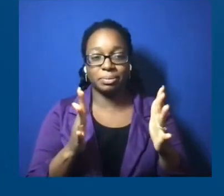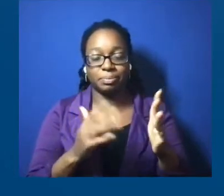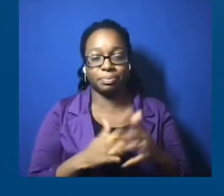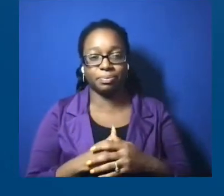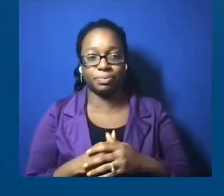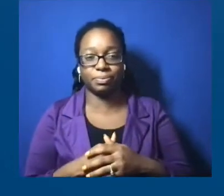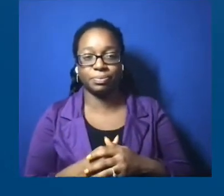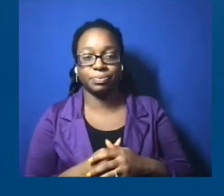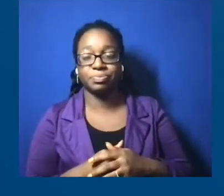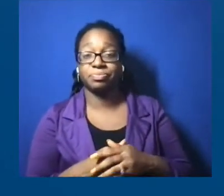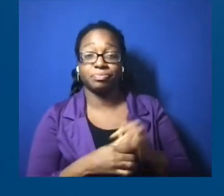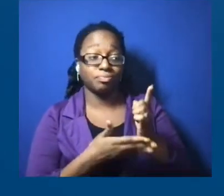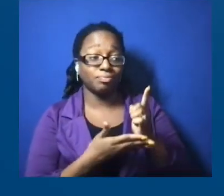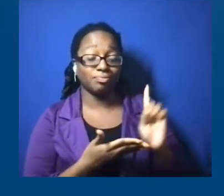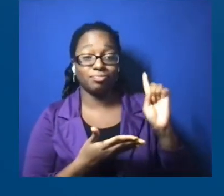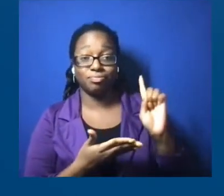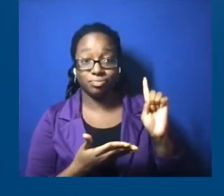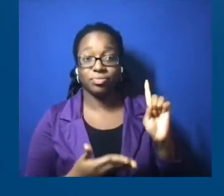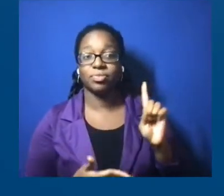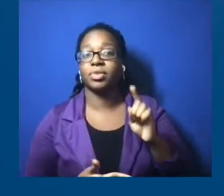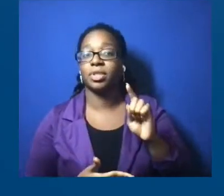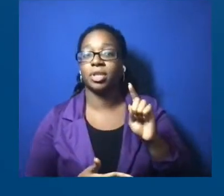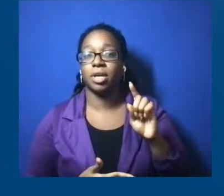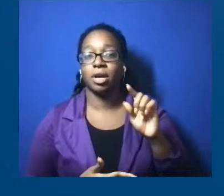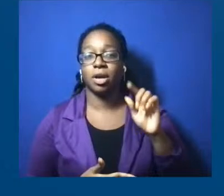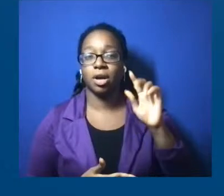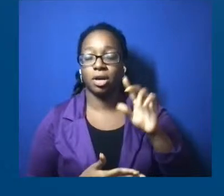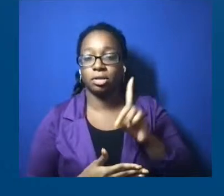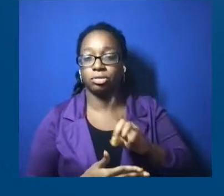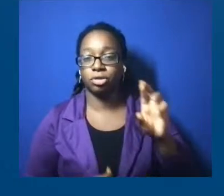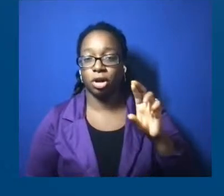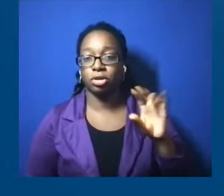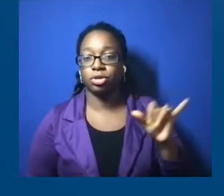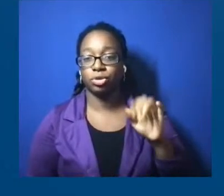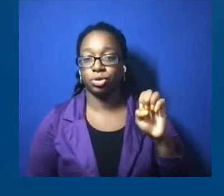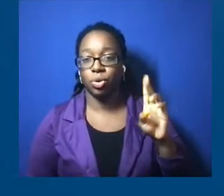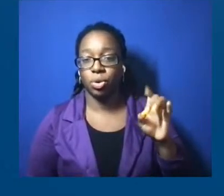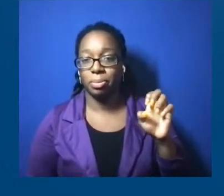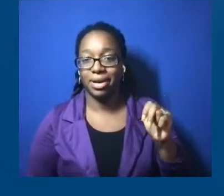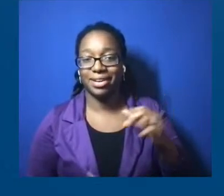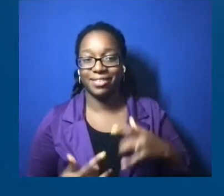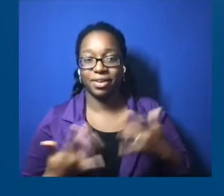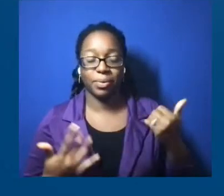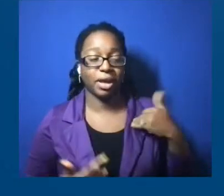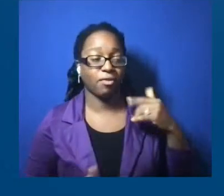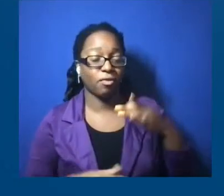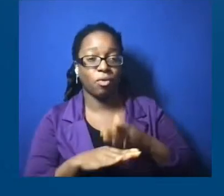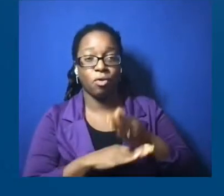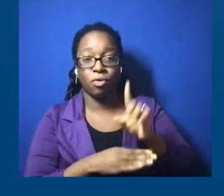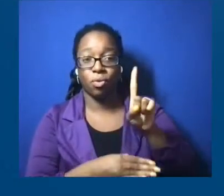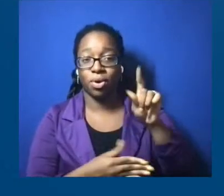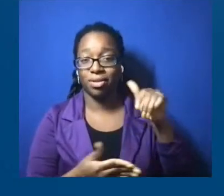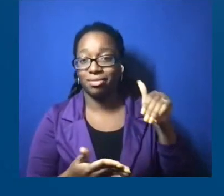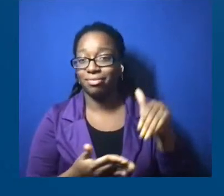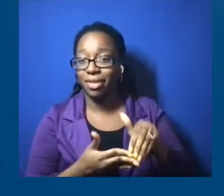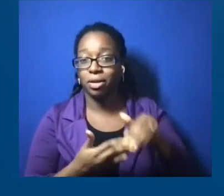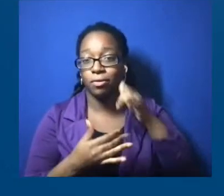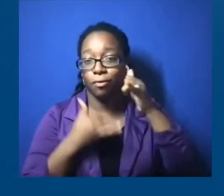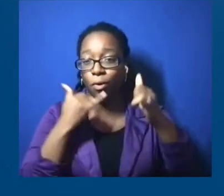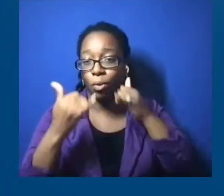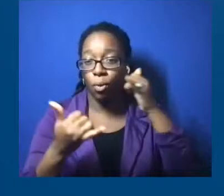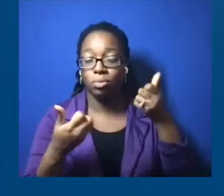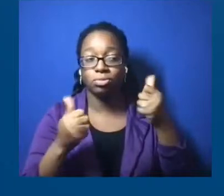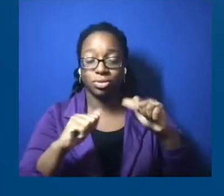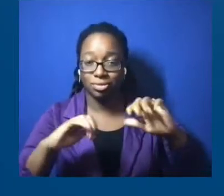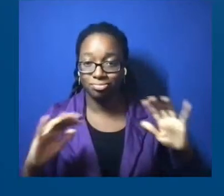And just last week at Dr. Jill Biden's event, we made more than 100,000 phone calls to Wisconsin and Pennsylvania to encourage voters to mail back